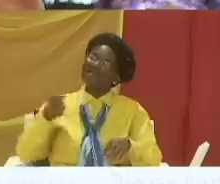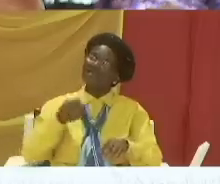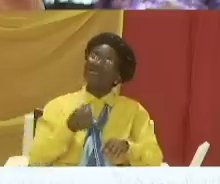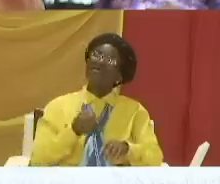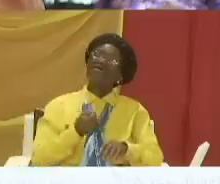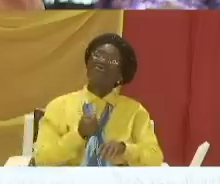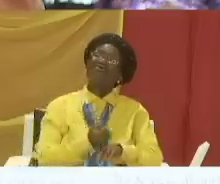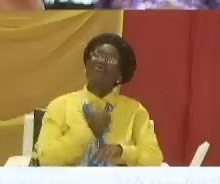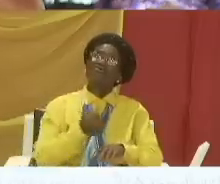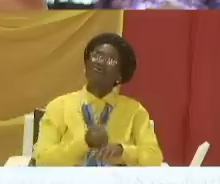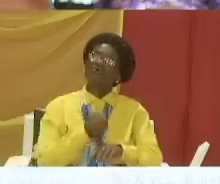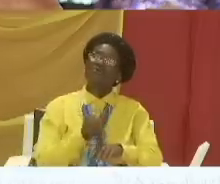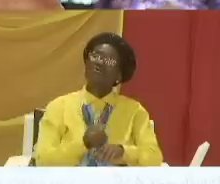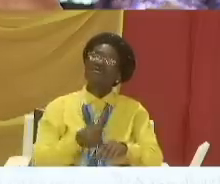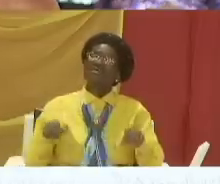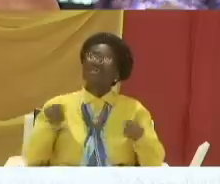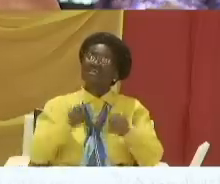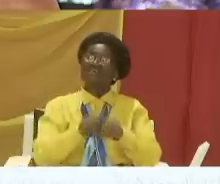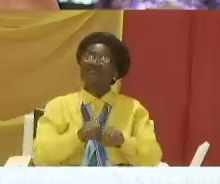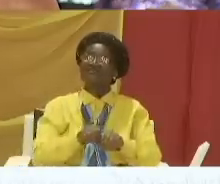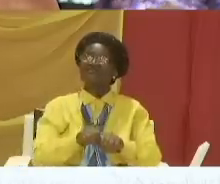I will stop